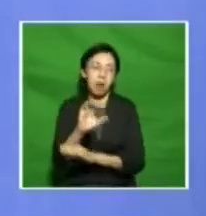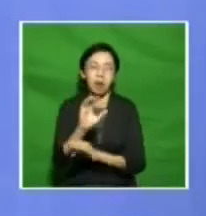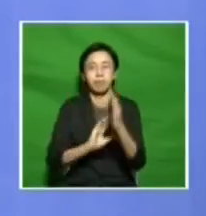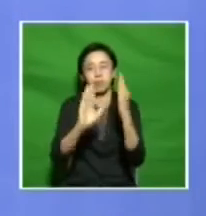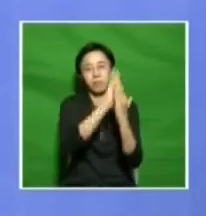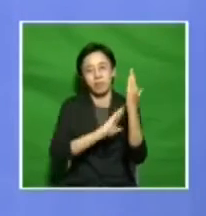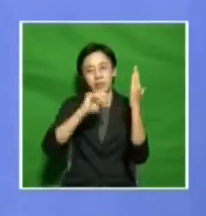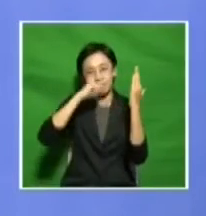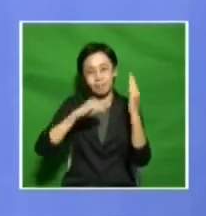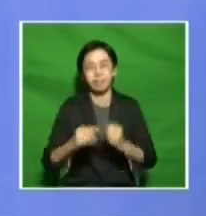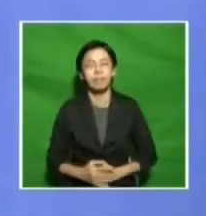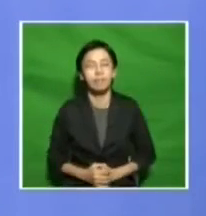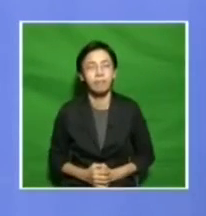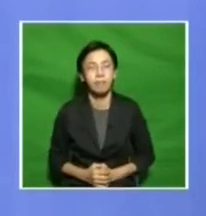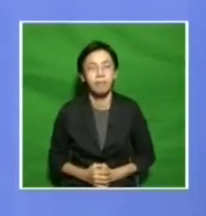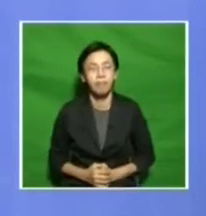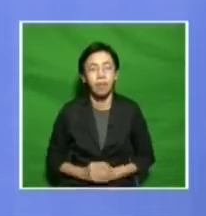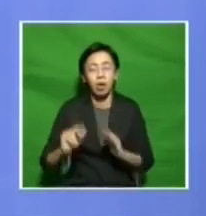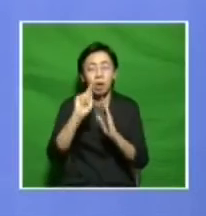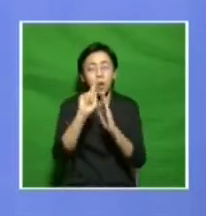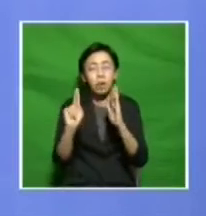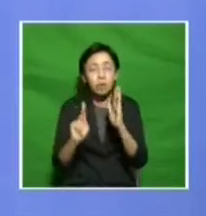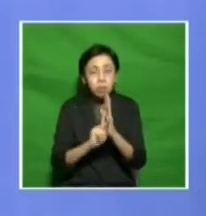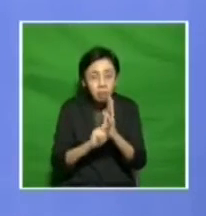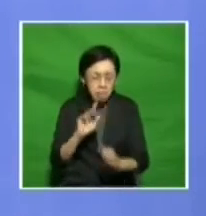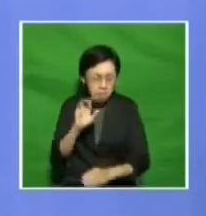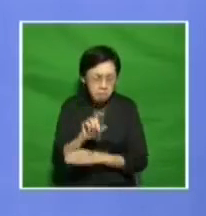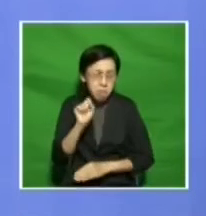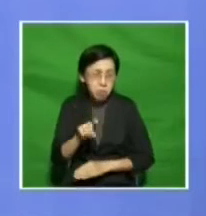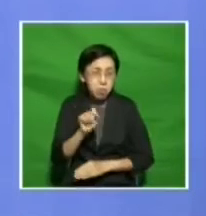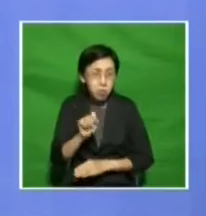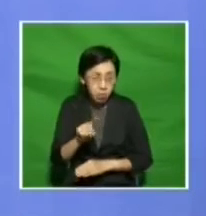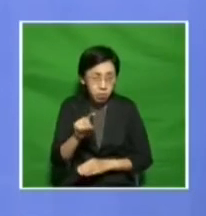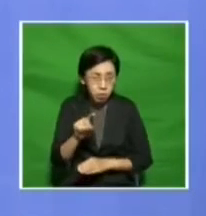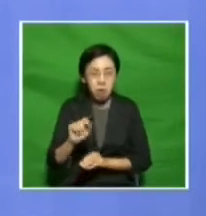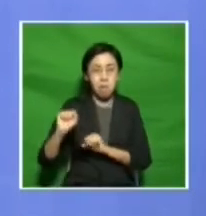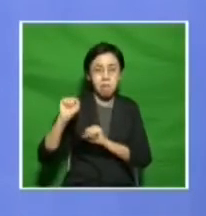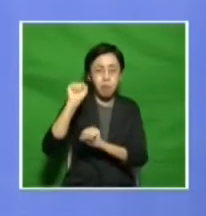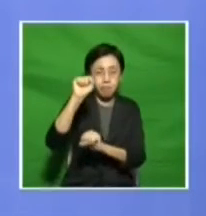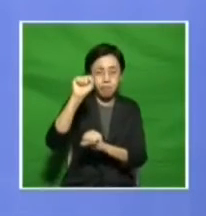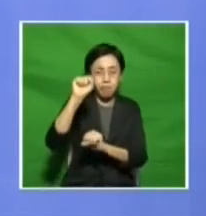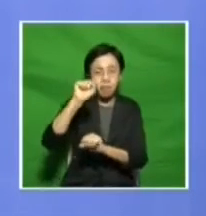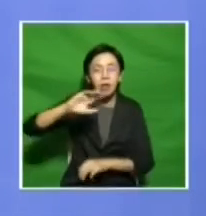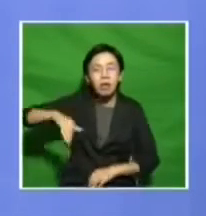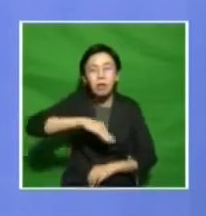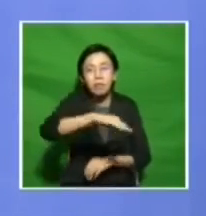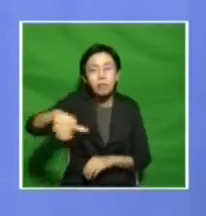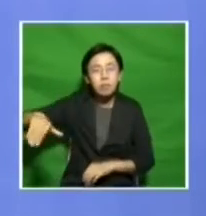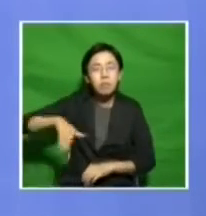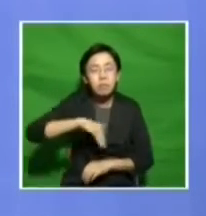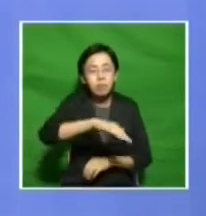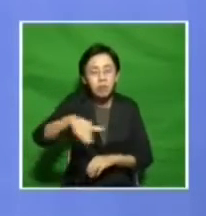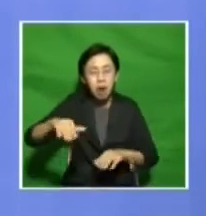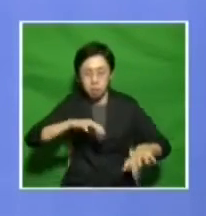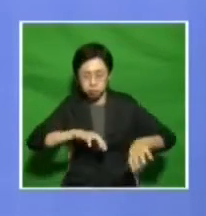all the legal power to enforce all the measures earlier introduced by Bangkok and several other provinces